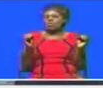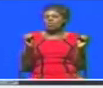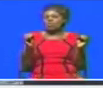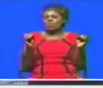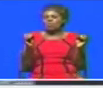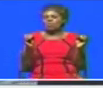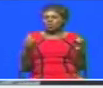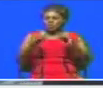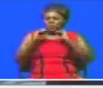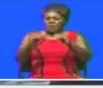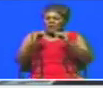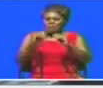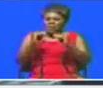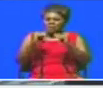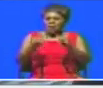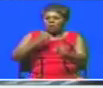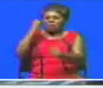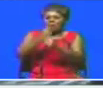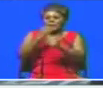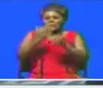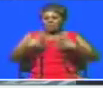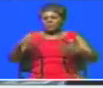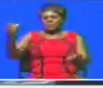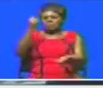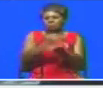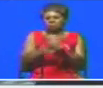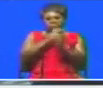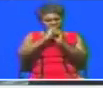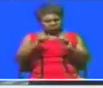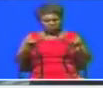to train their staff, to employ their staff, or to fire any member of staff.